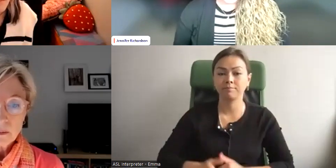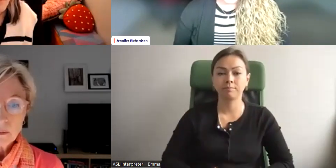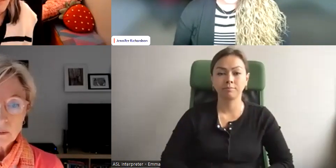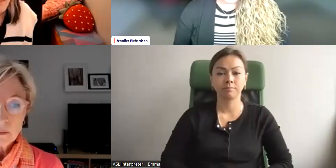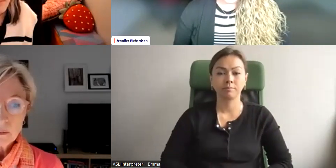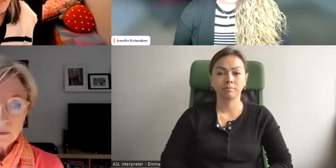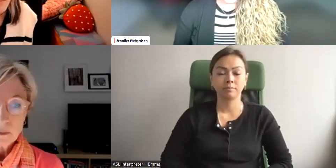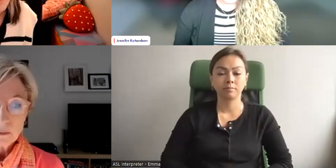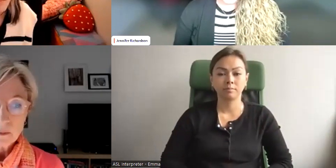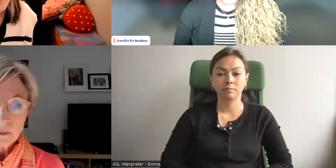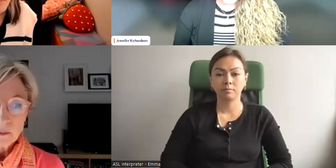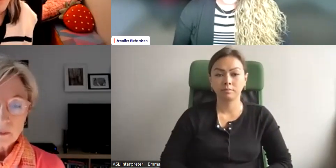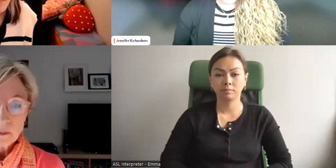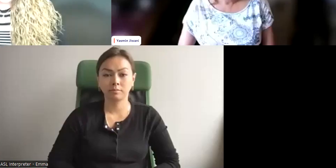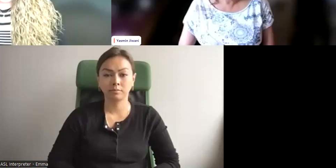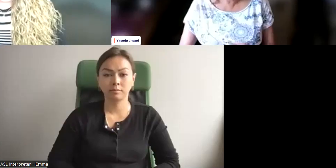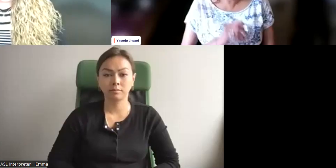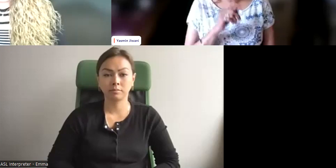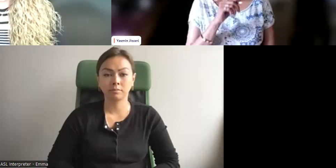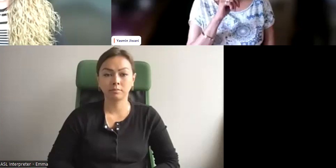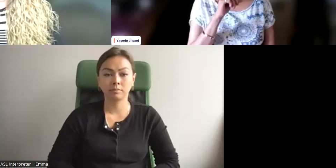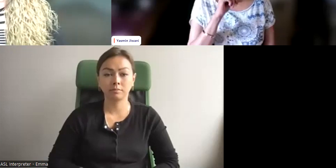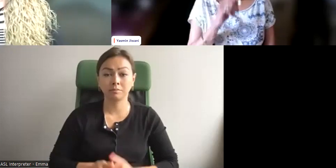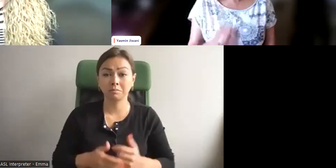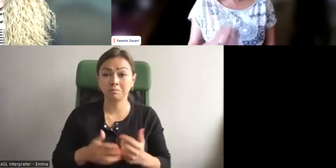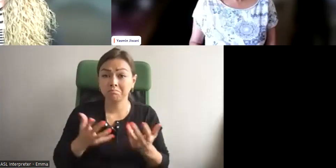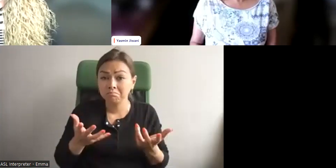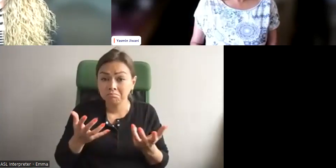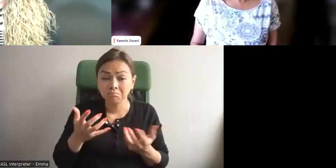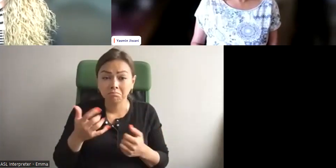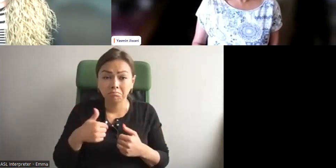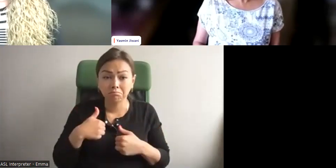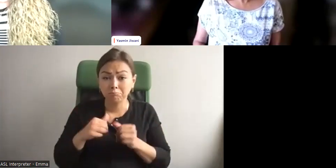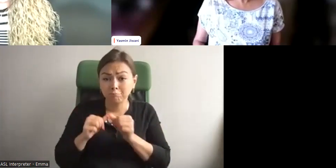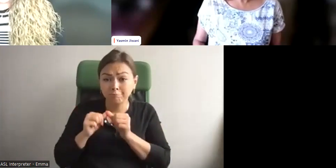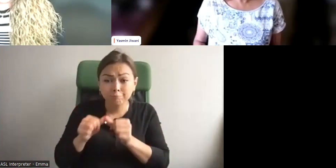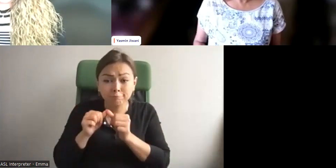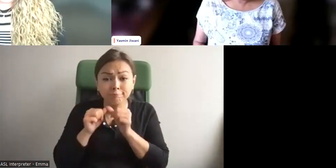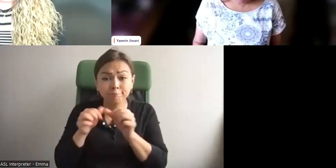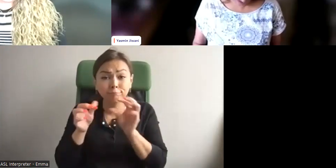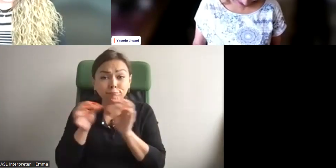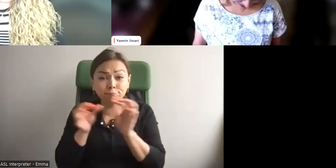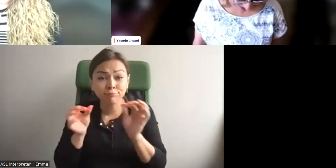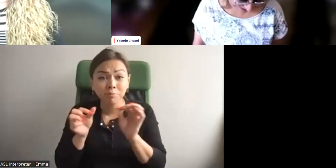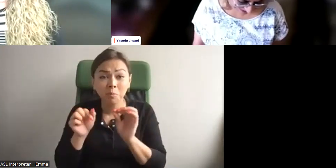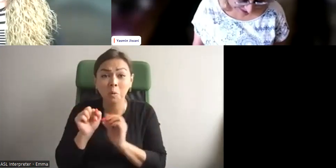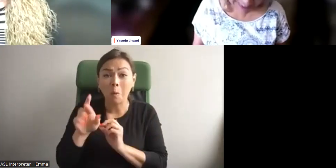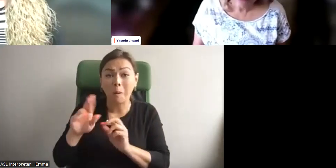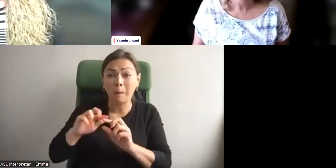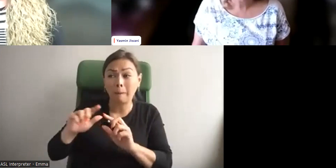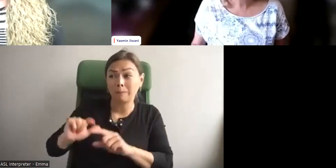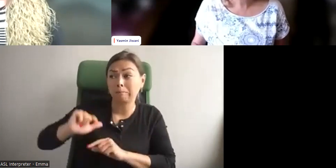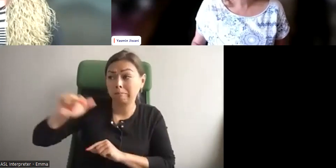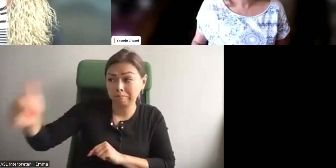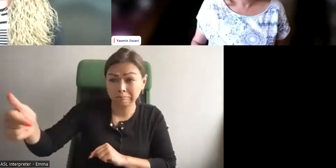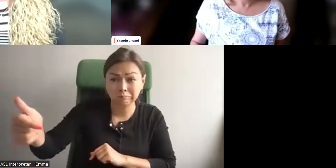in Canada. Do you want me to keep talking, or do you want to let other folks chime in, and maybe you can come back to me? This is a